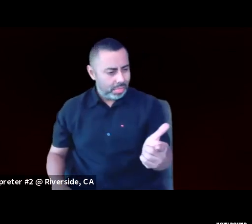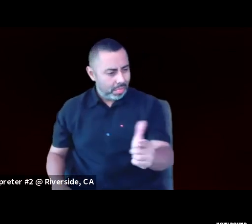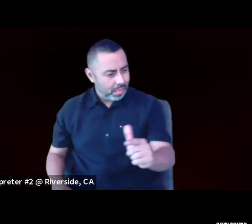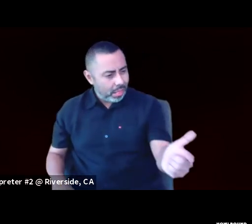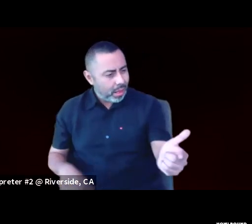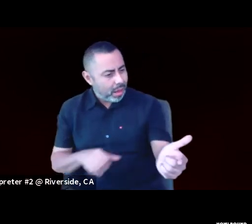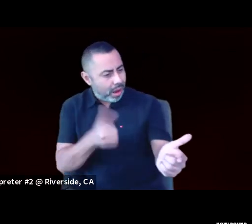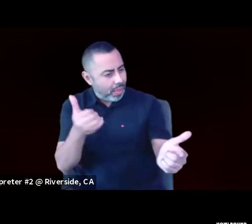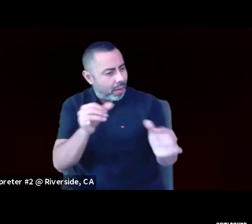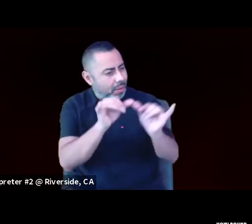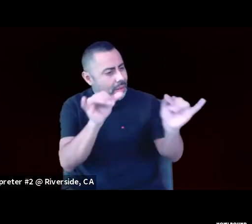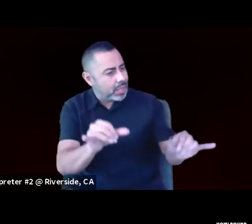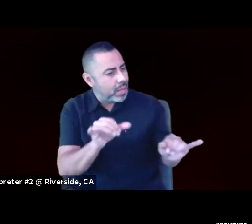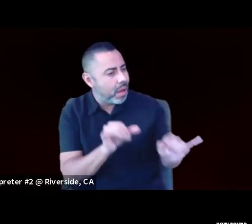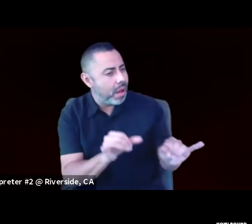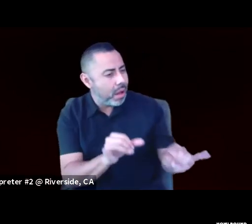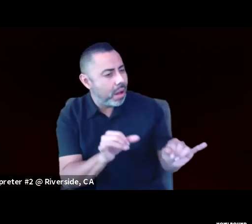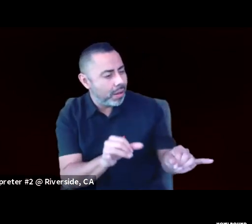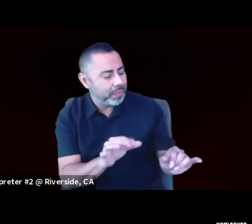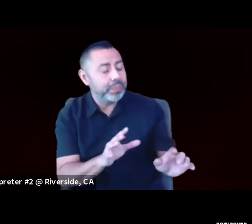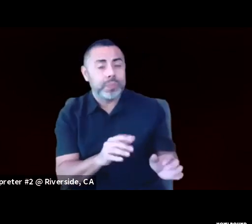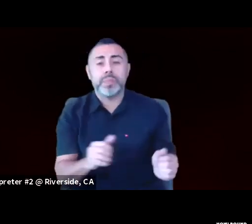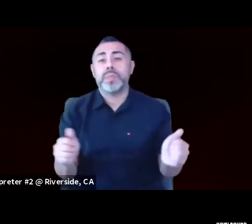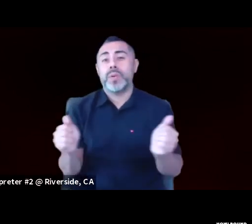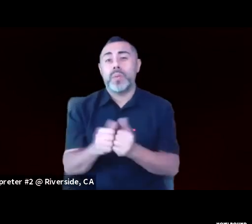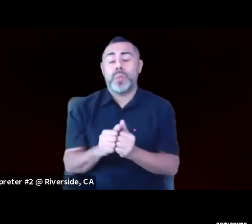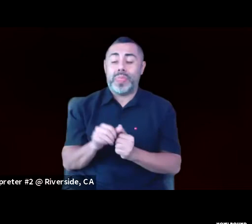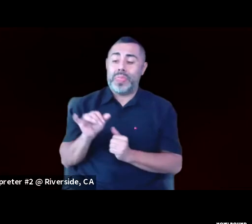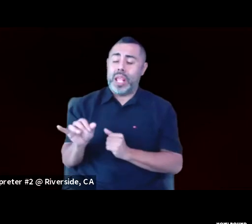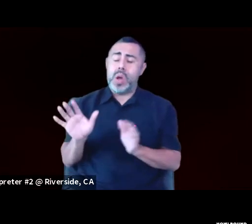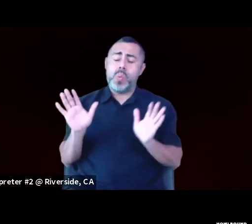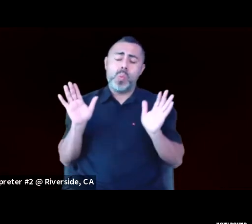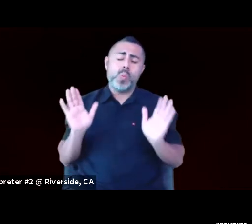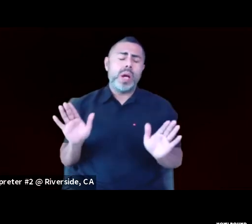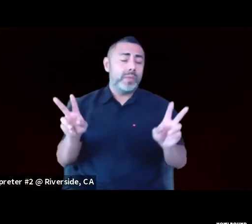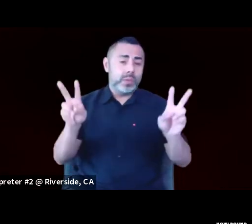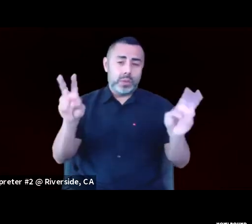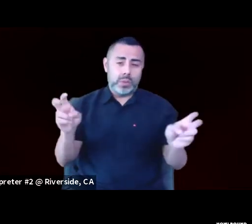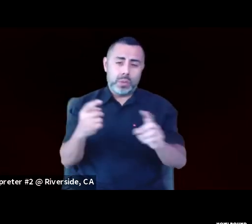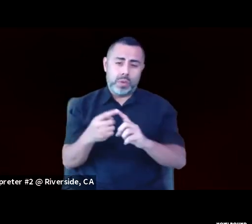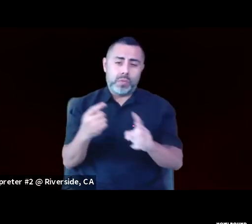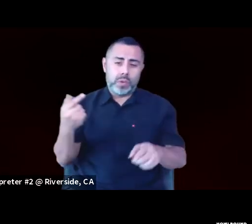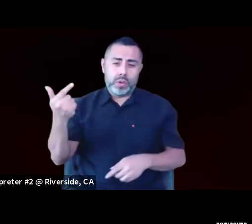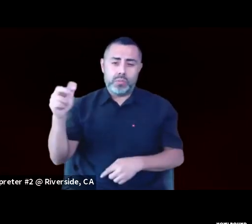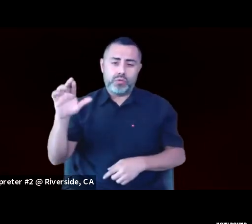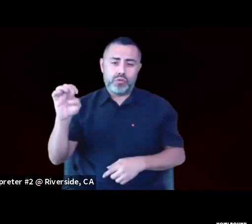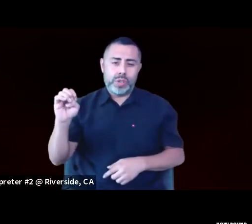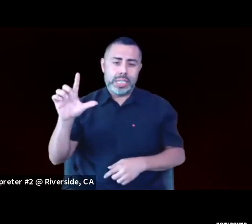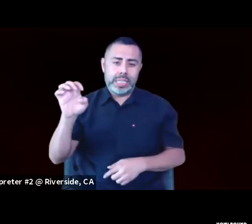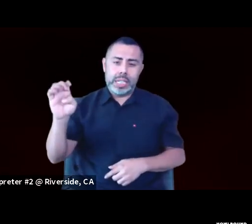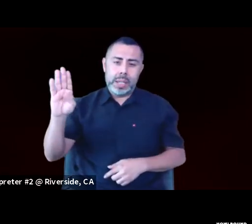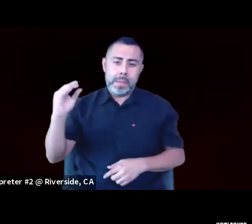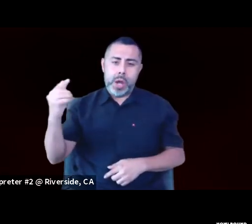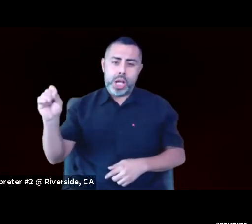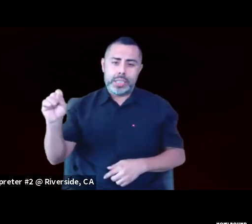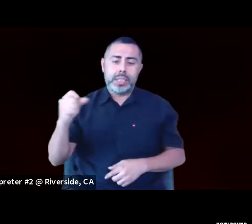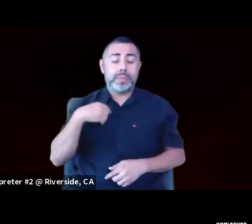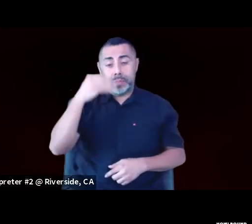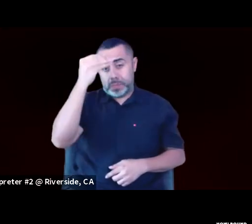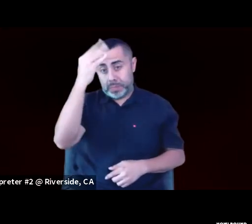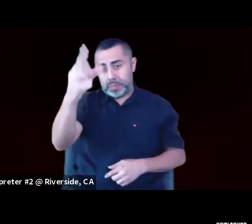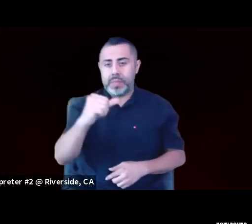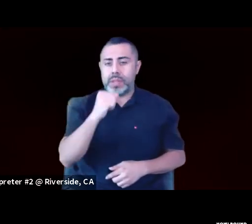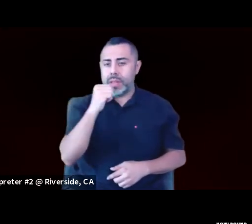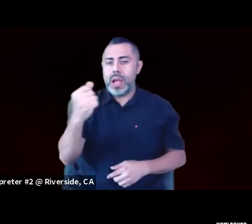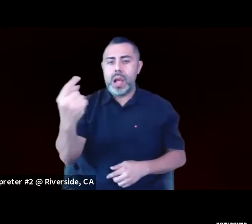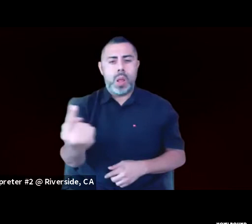with those wonderful words from Grace Lee Boggs, I want to start by saying that you are not alone.